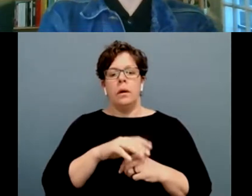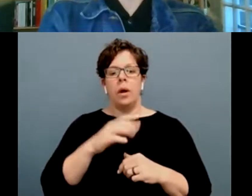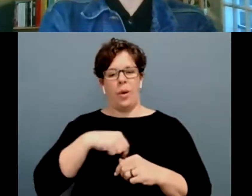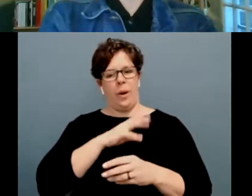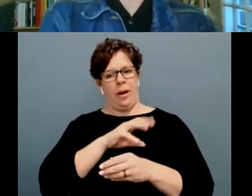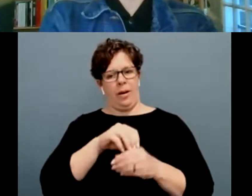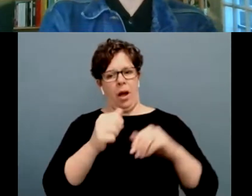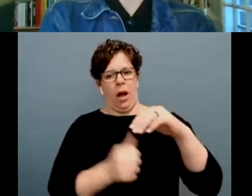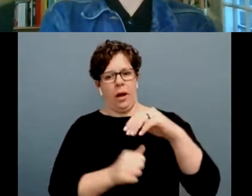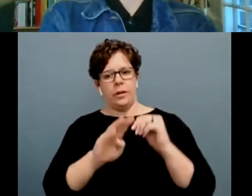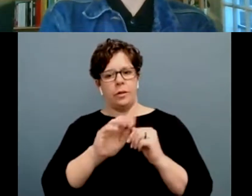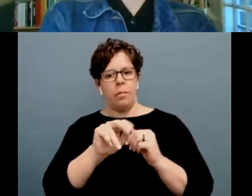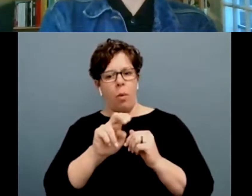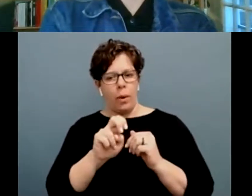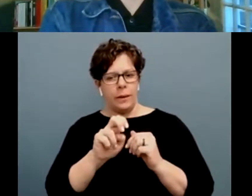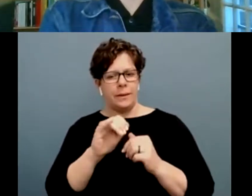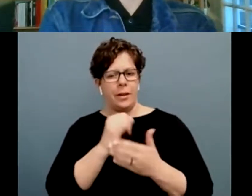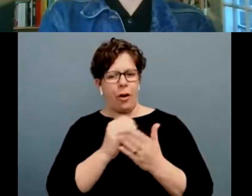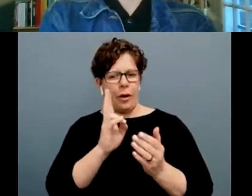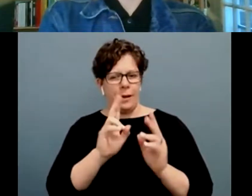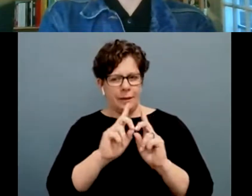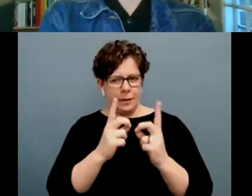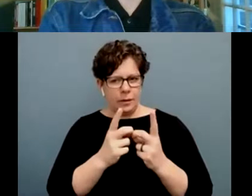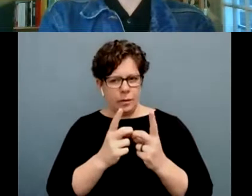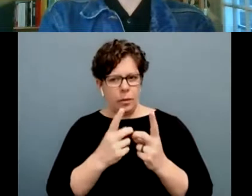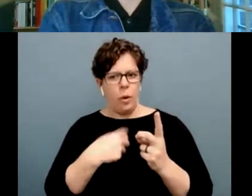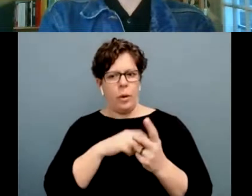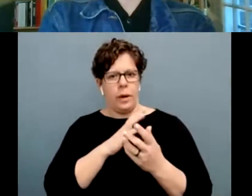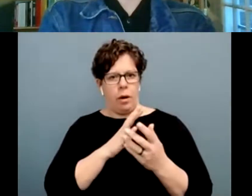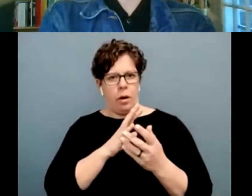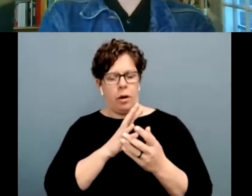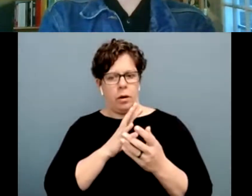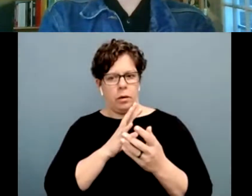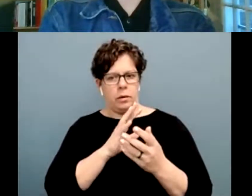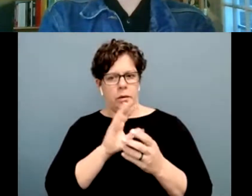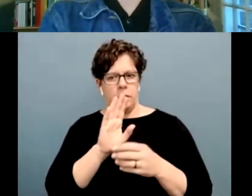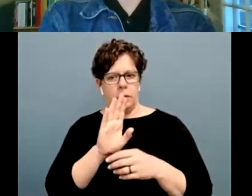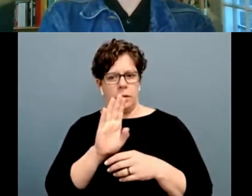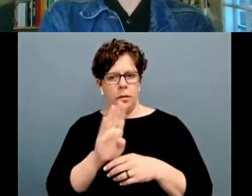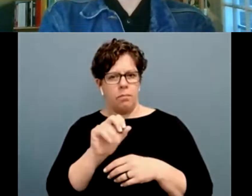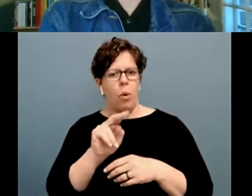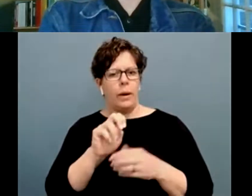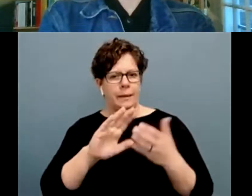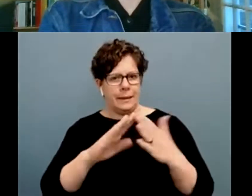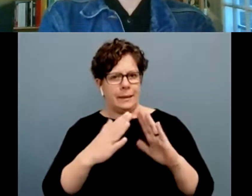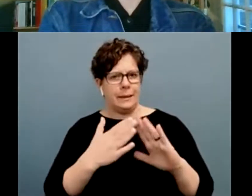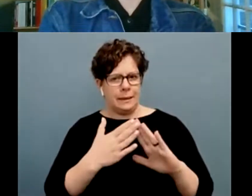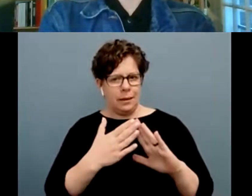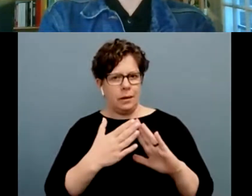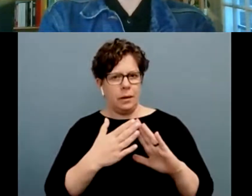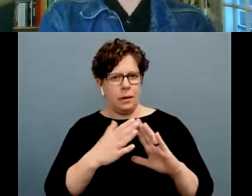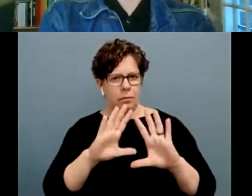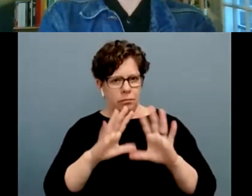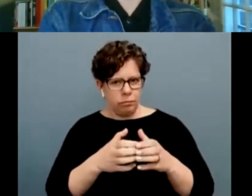History Department. So we are actually a part of the Boise city government.